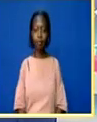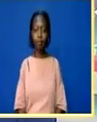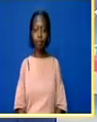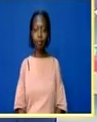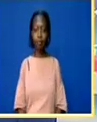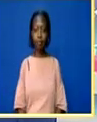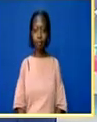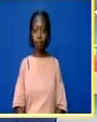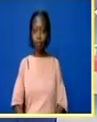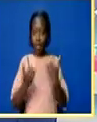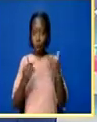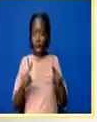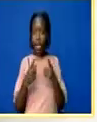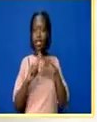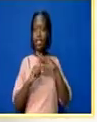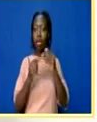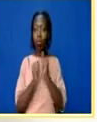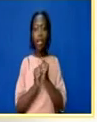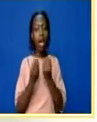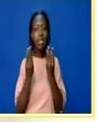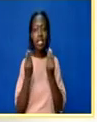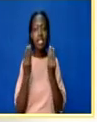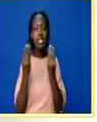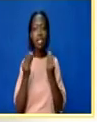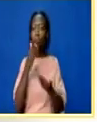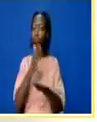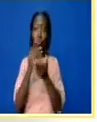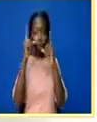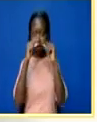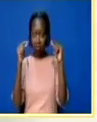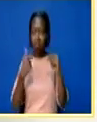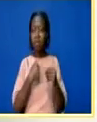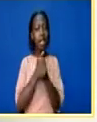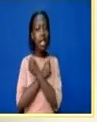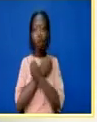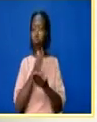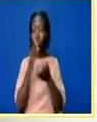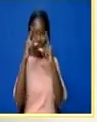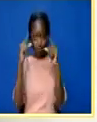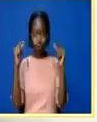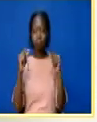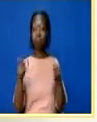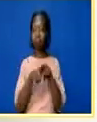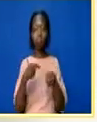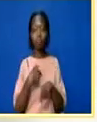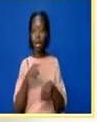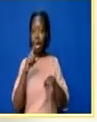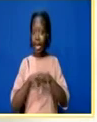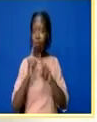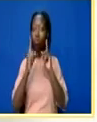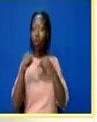So, let's start with a simple fact. Mm-hmm. I always love facts. Me too. When you talk about soil